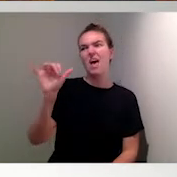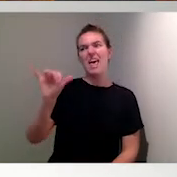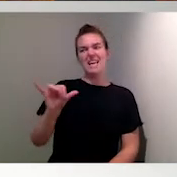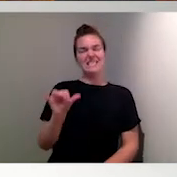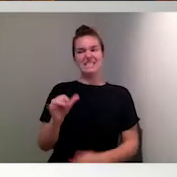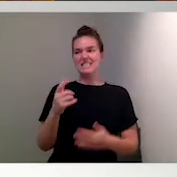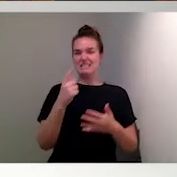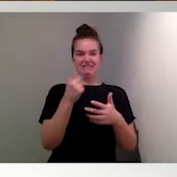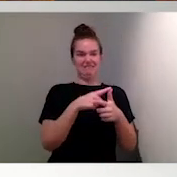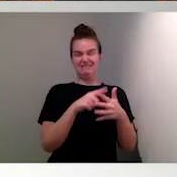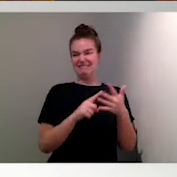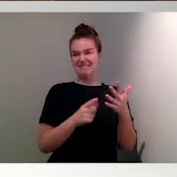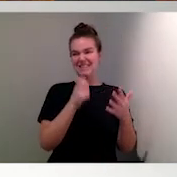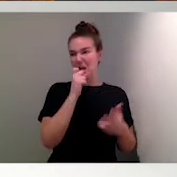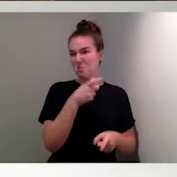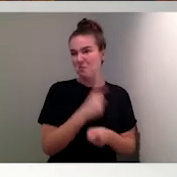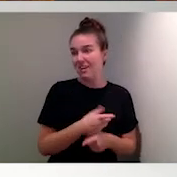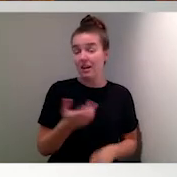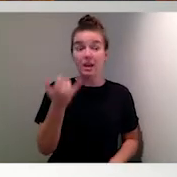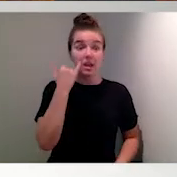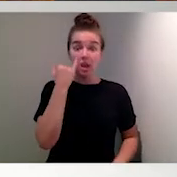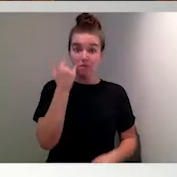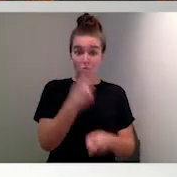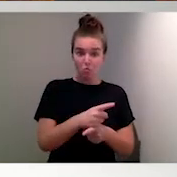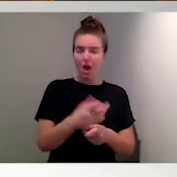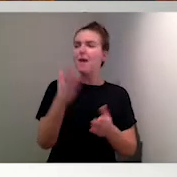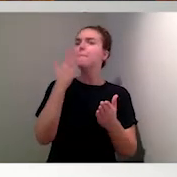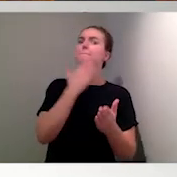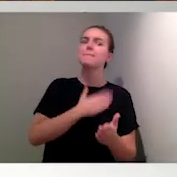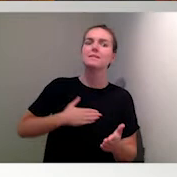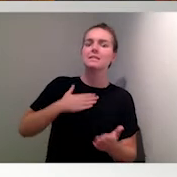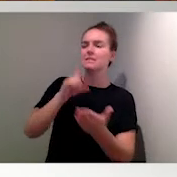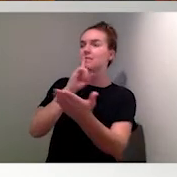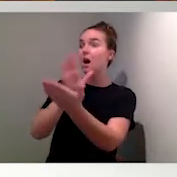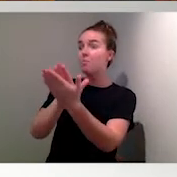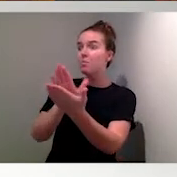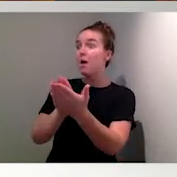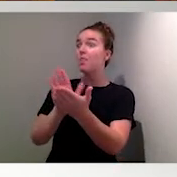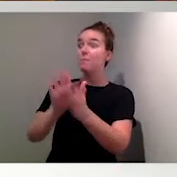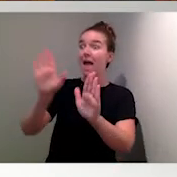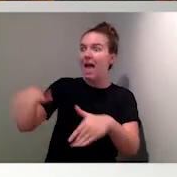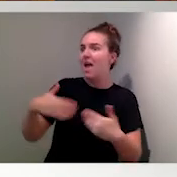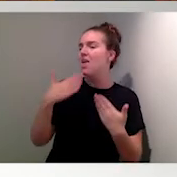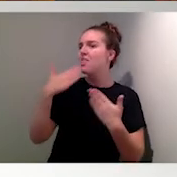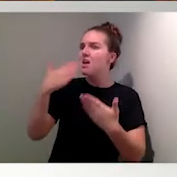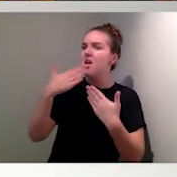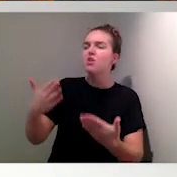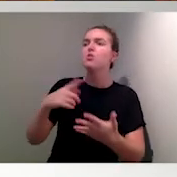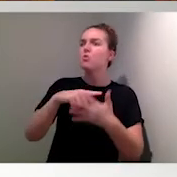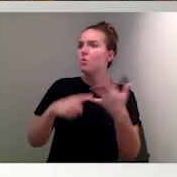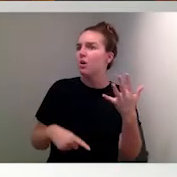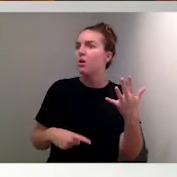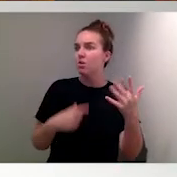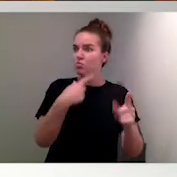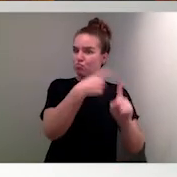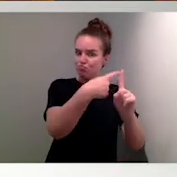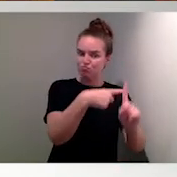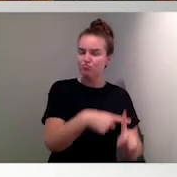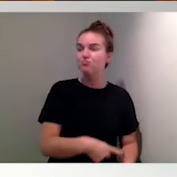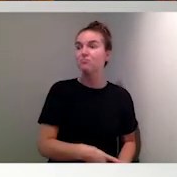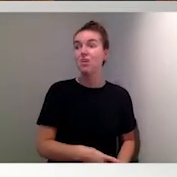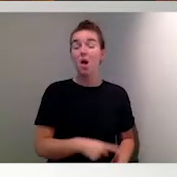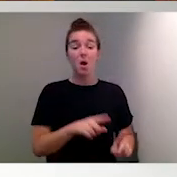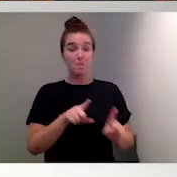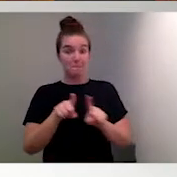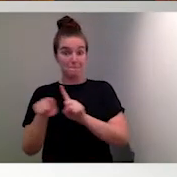right, please compliment them, because they need to know that they're doing it right as well. But make sure that you're letting them know, okay, this works,